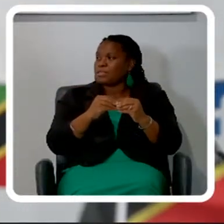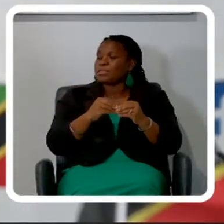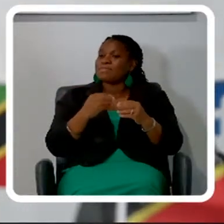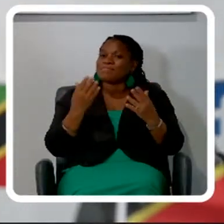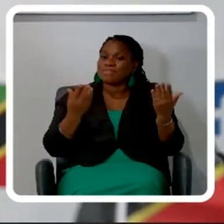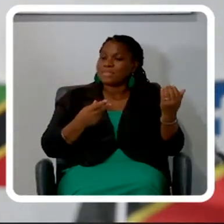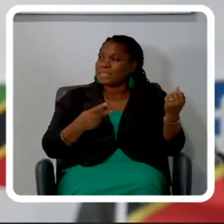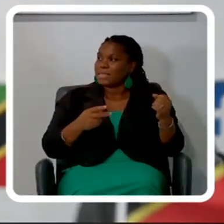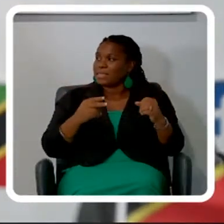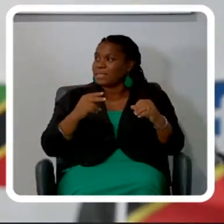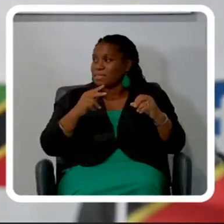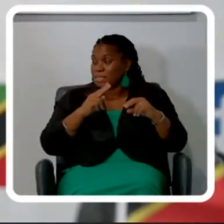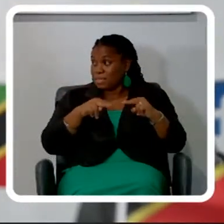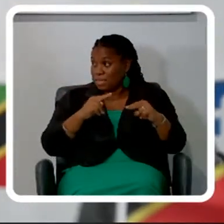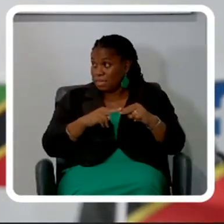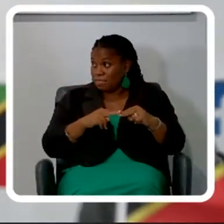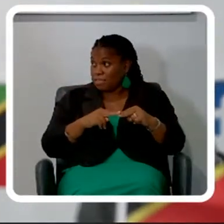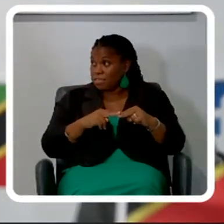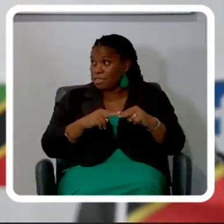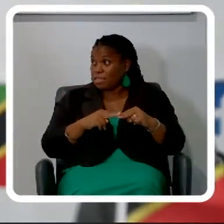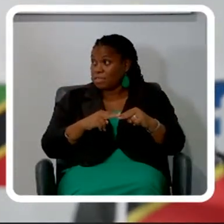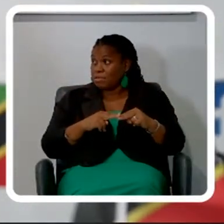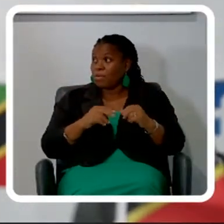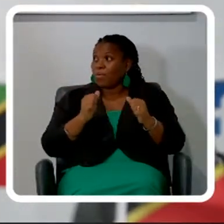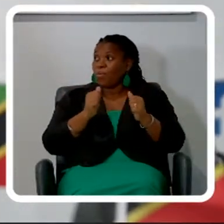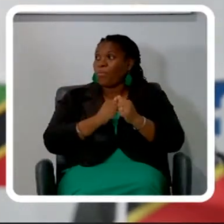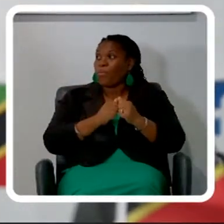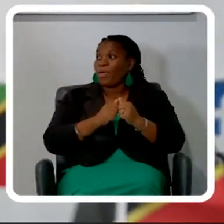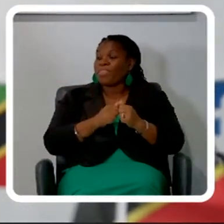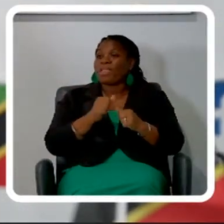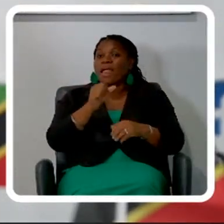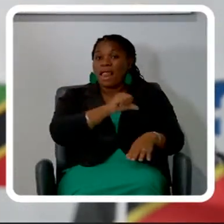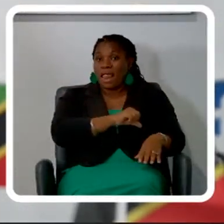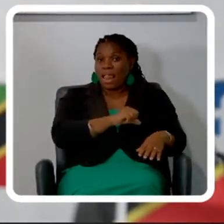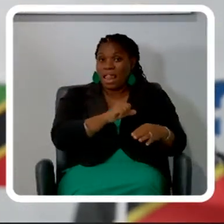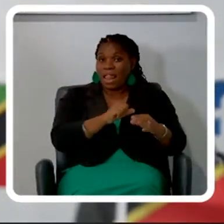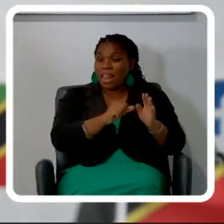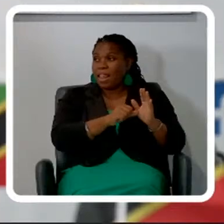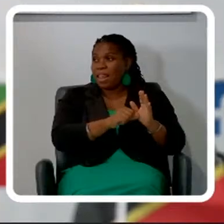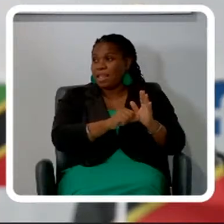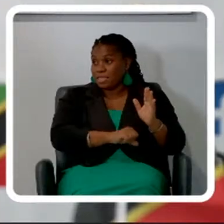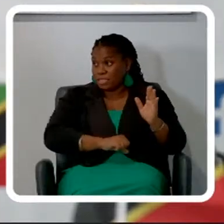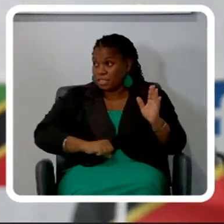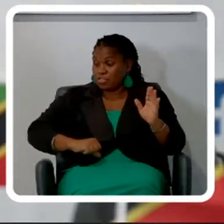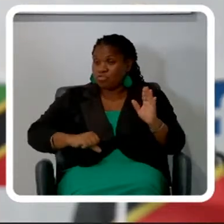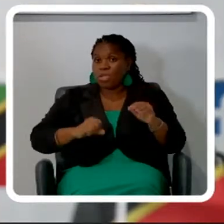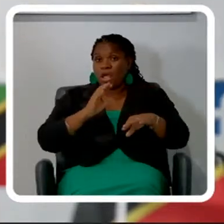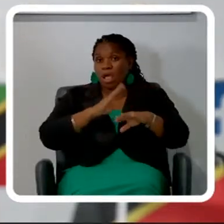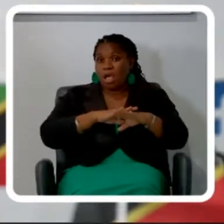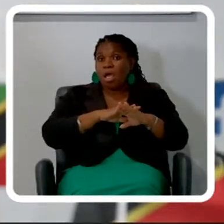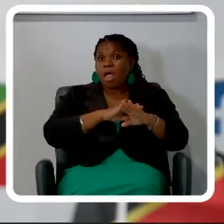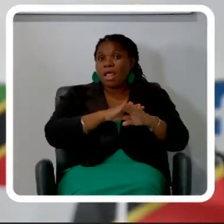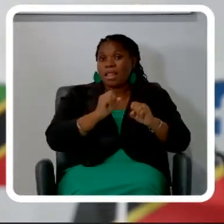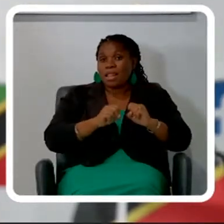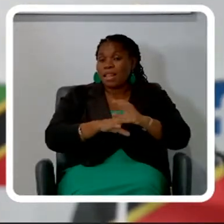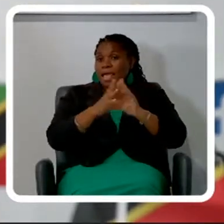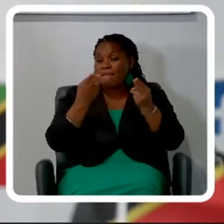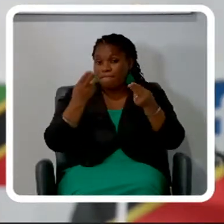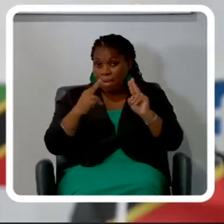and Nevis for the first time at JNF with live demonstration because our IT has advanced that